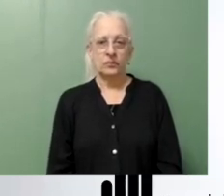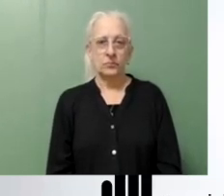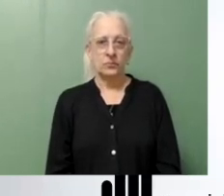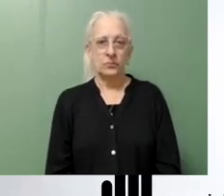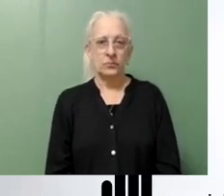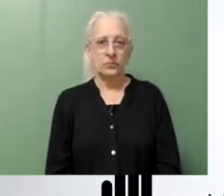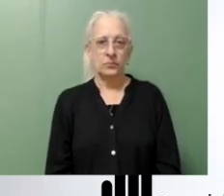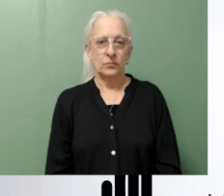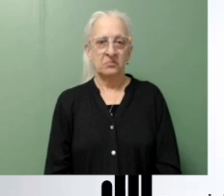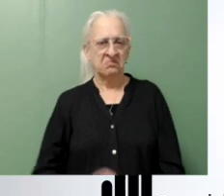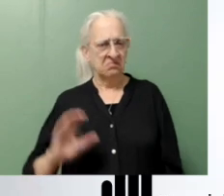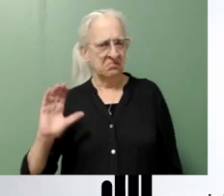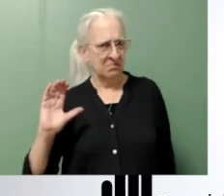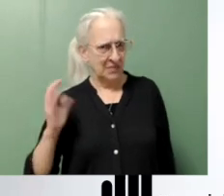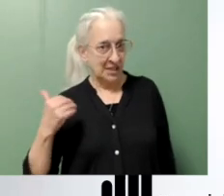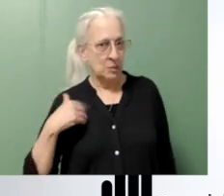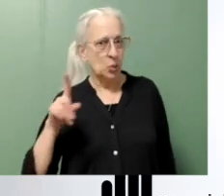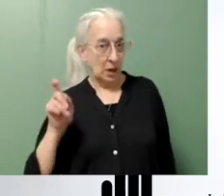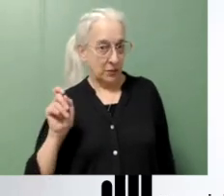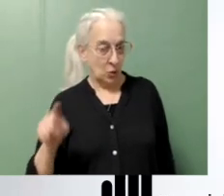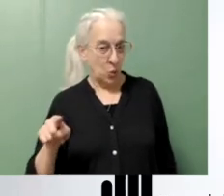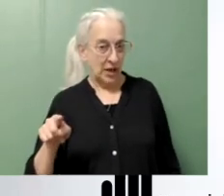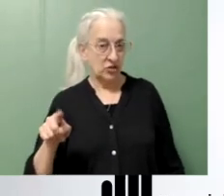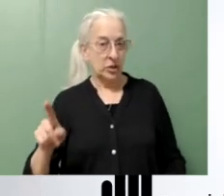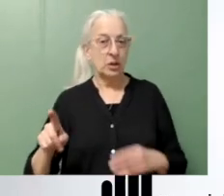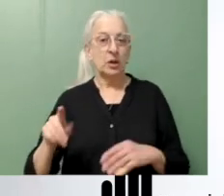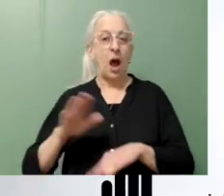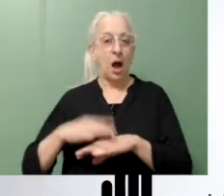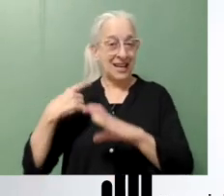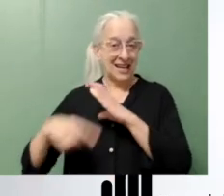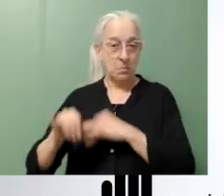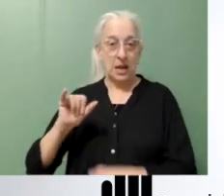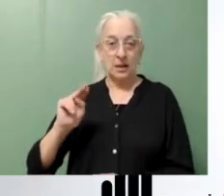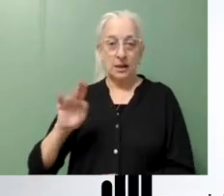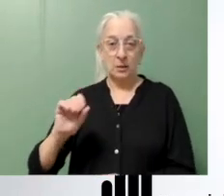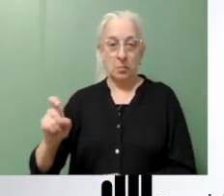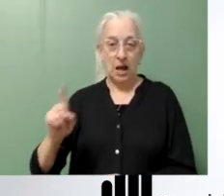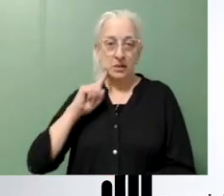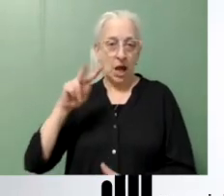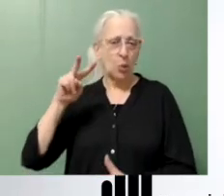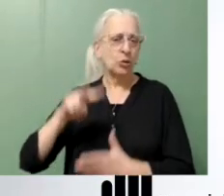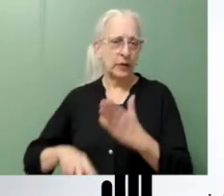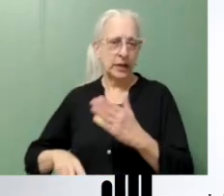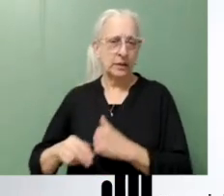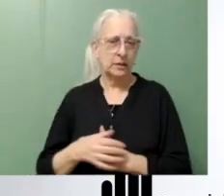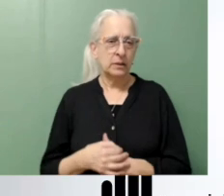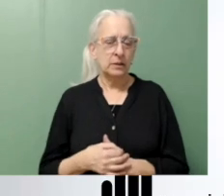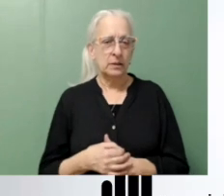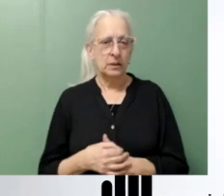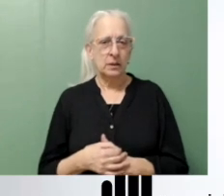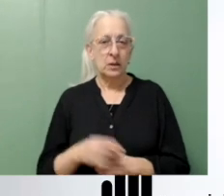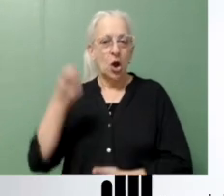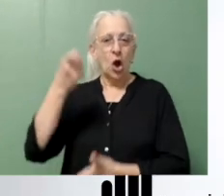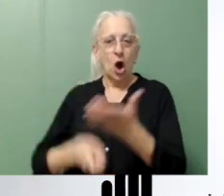All right, and it seems we had a question come in on the email inbox, so I'll read it out loud for us. The cost